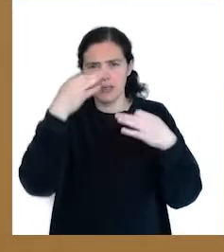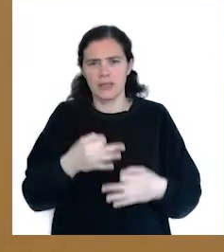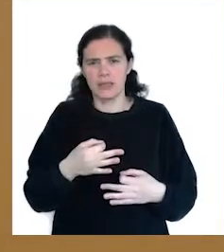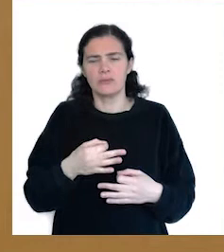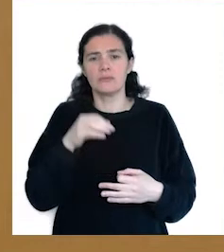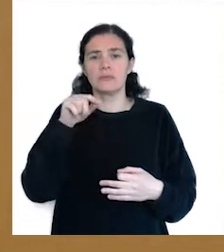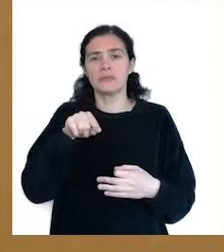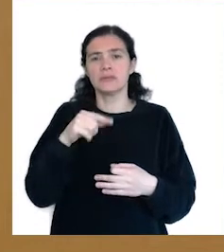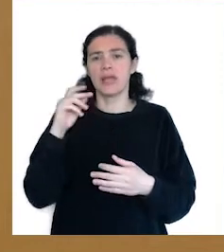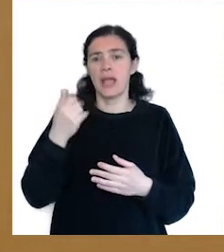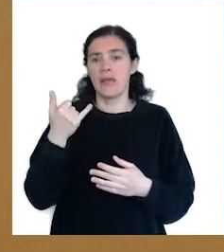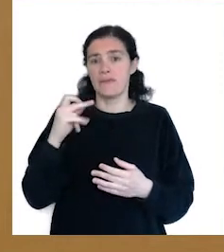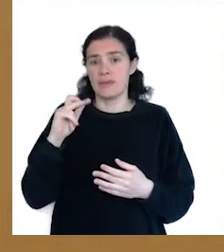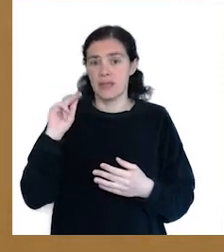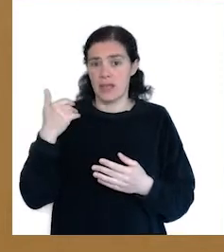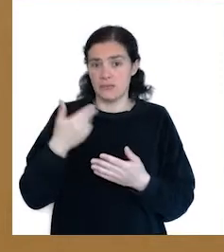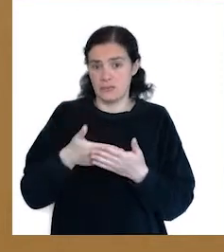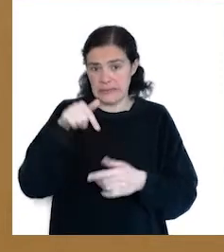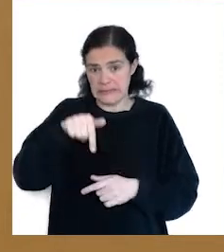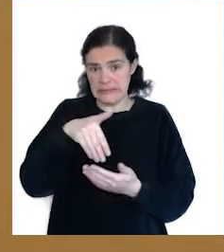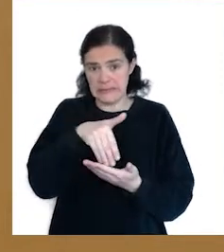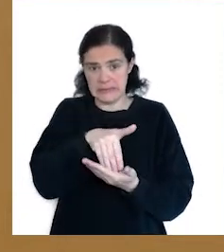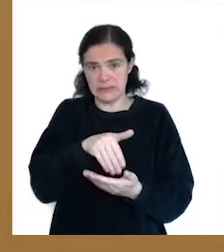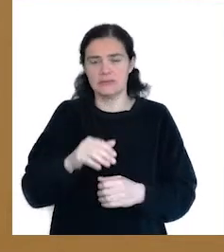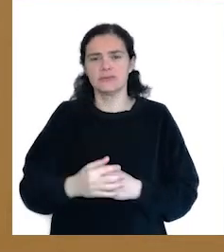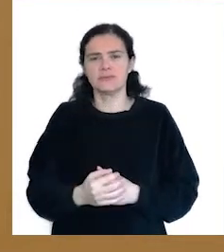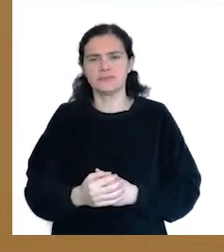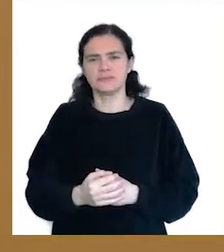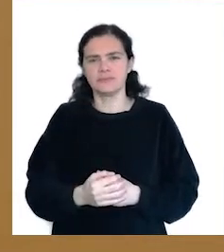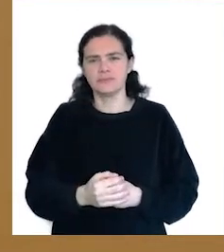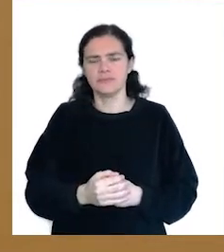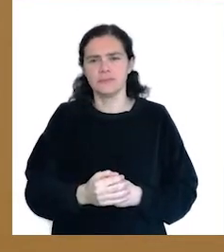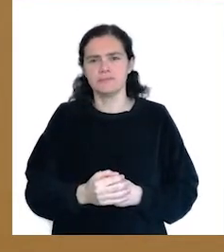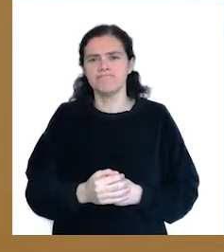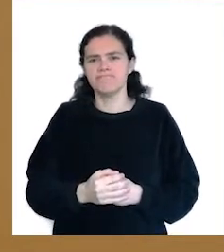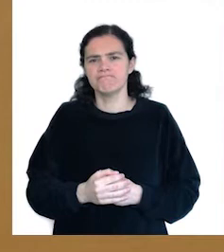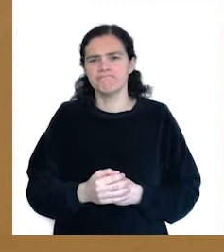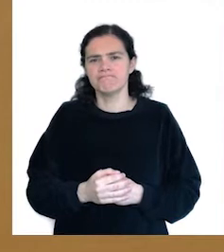truly believe that these 20 years at Serralves